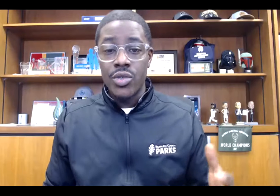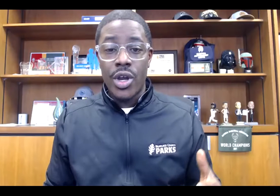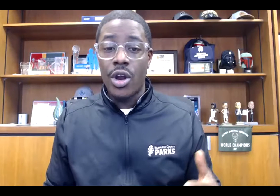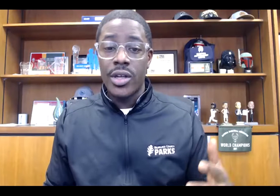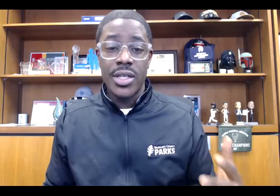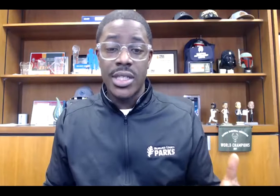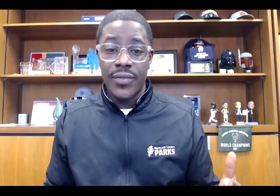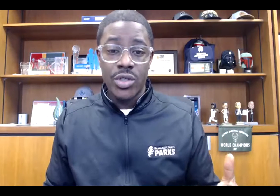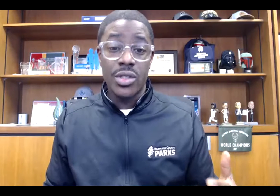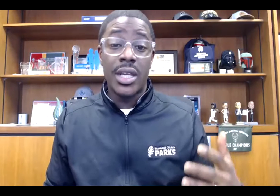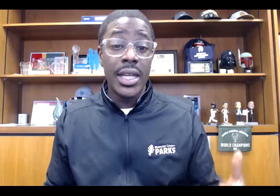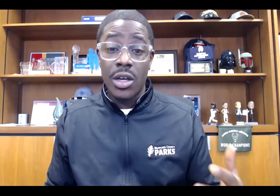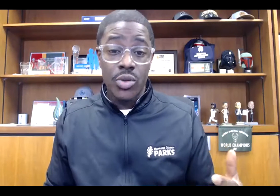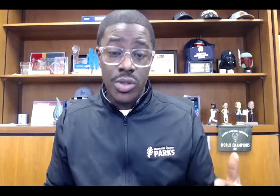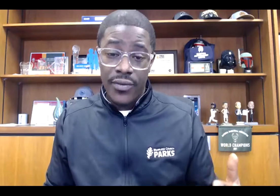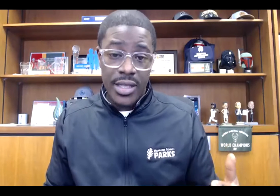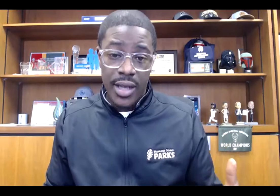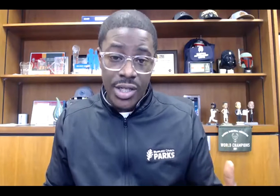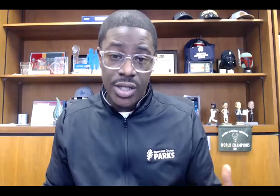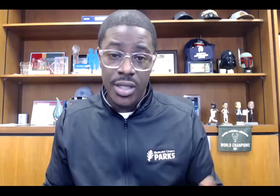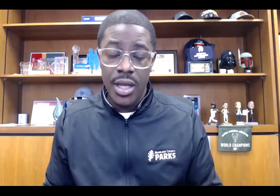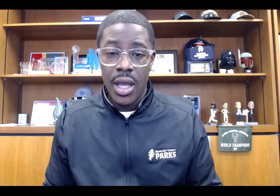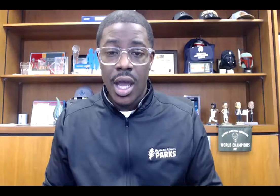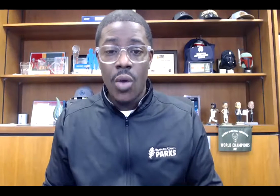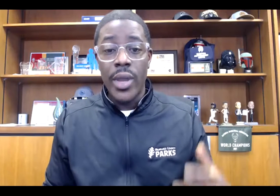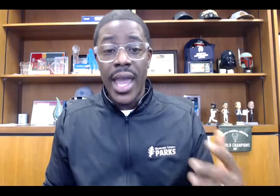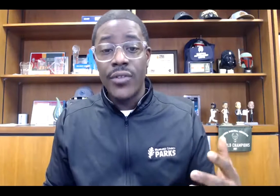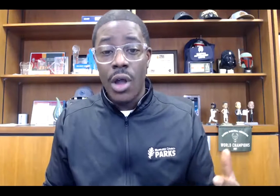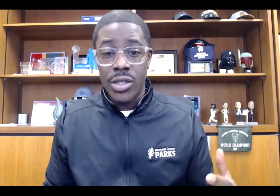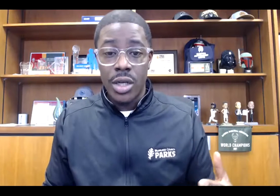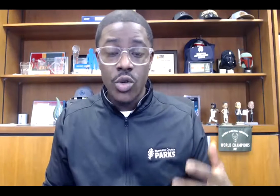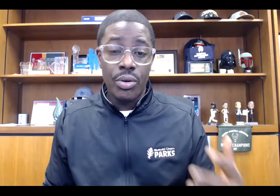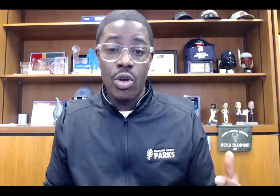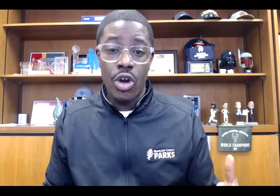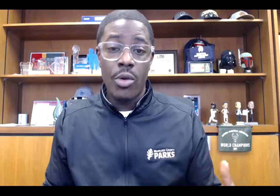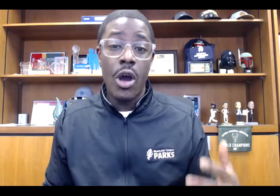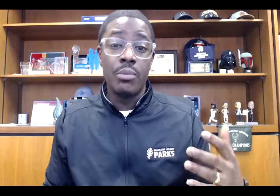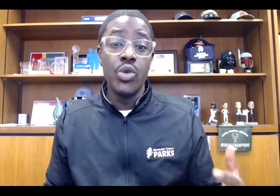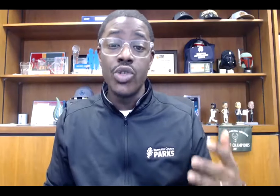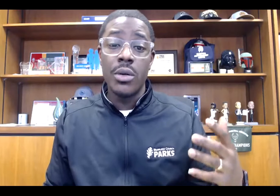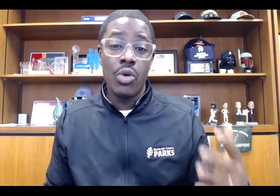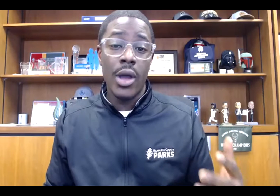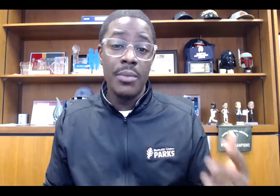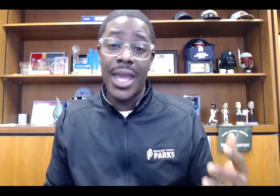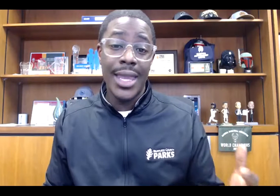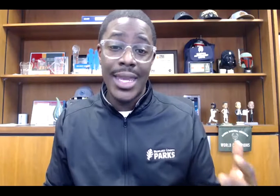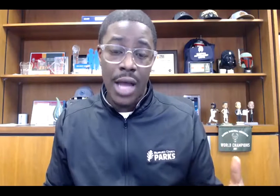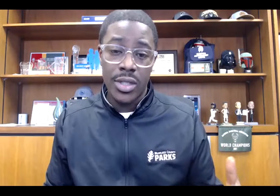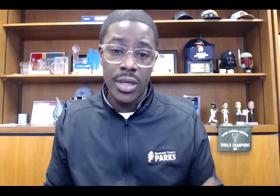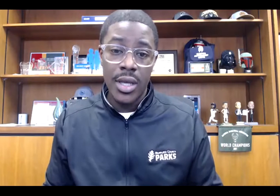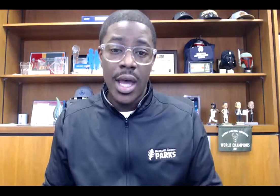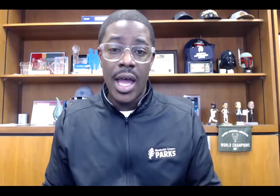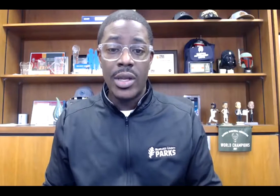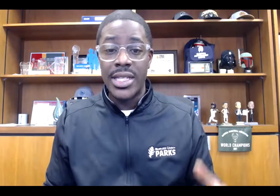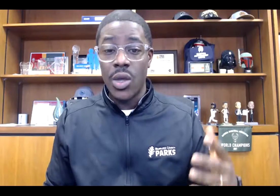order to encourage these individuals to get their booster vaccinations, we have launched a new program called Boost More MKE